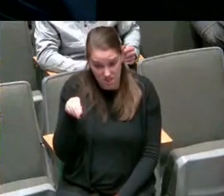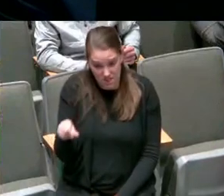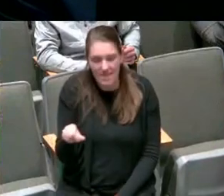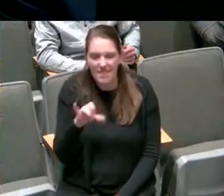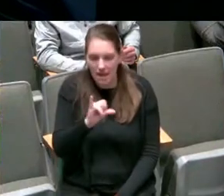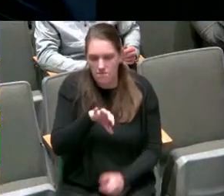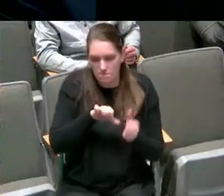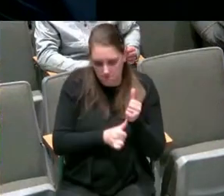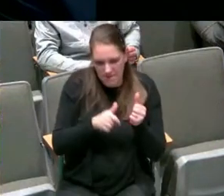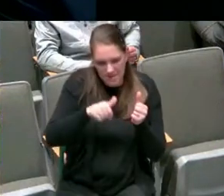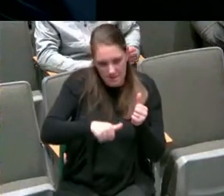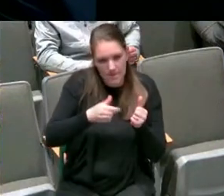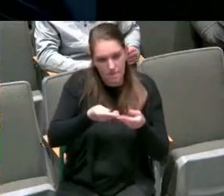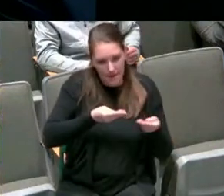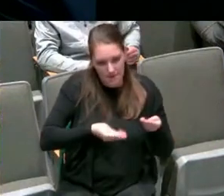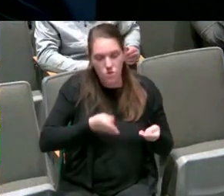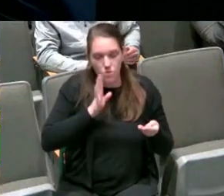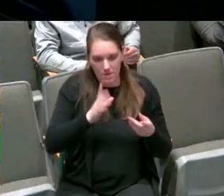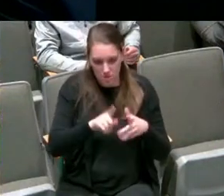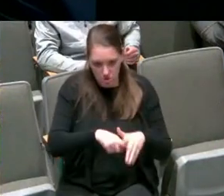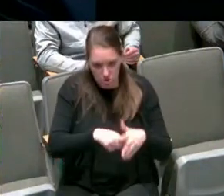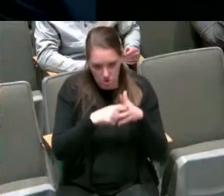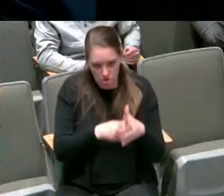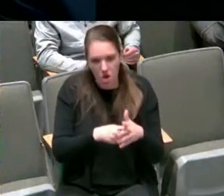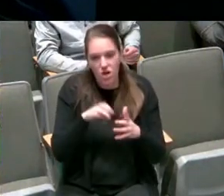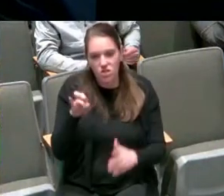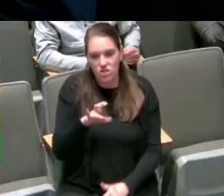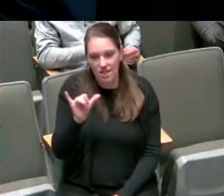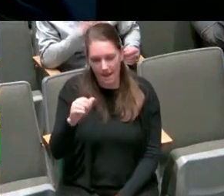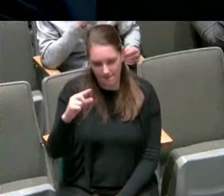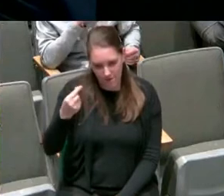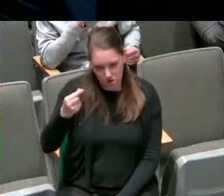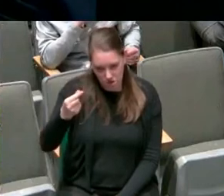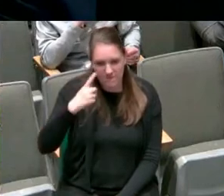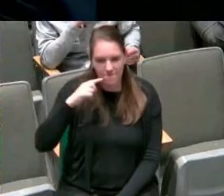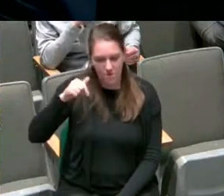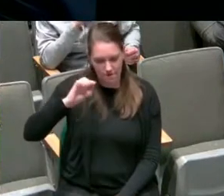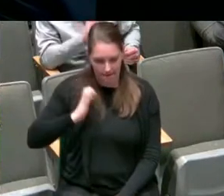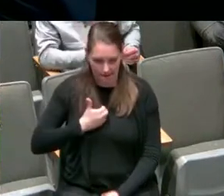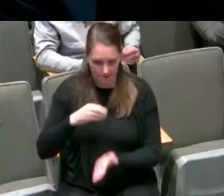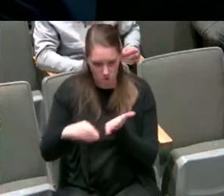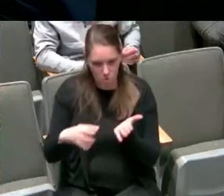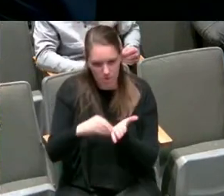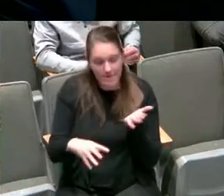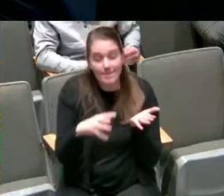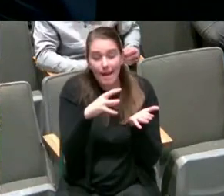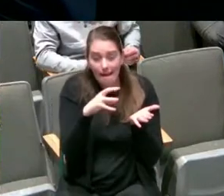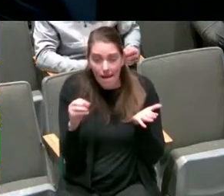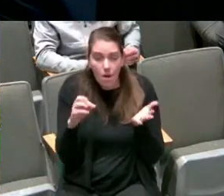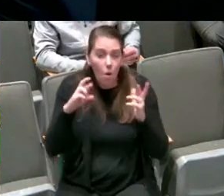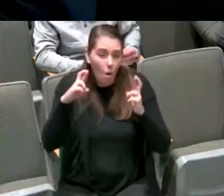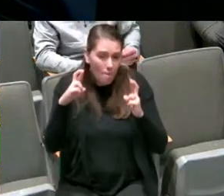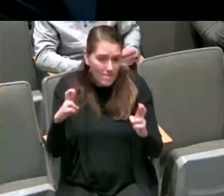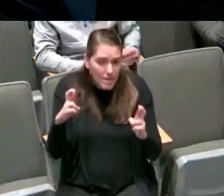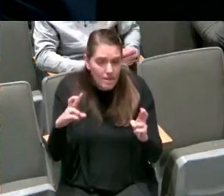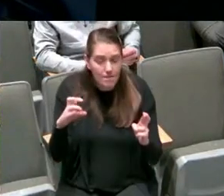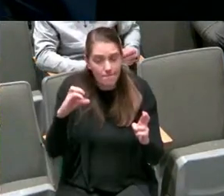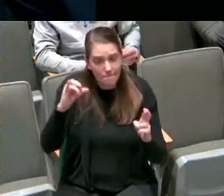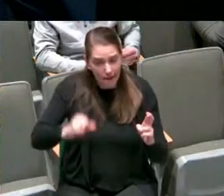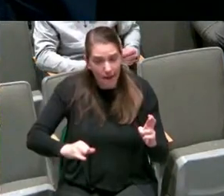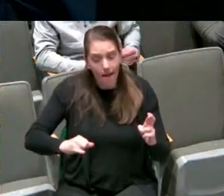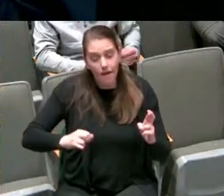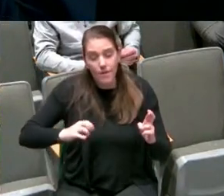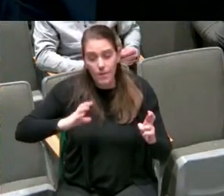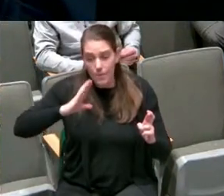this budget so it does take effect July 1 for our students and hopefully that will be